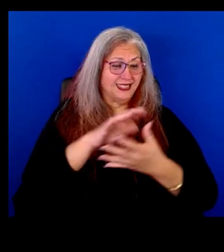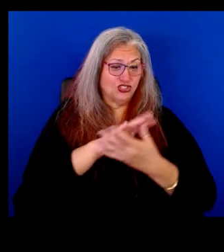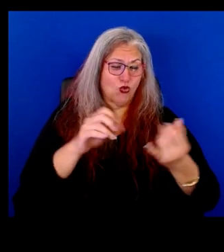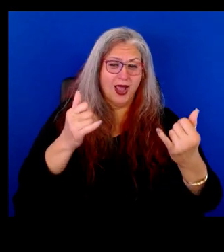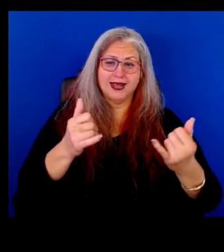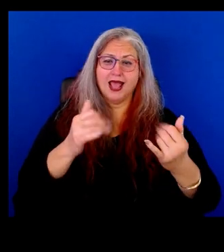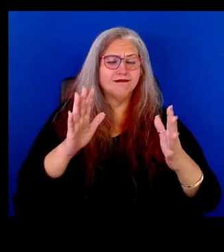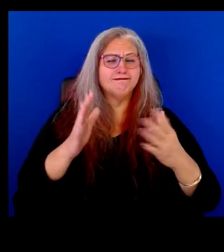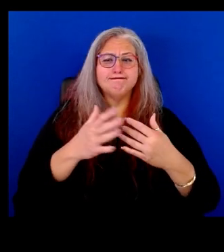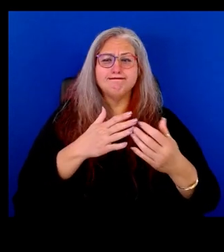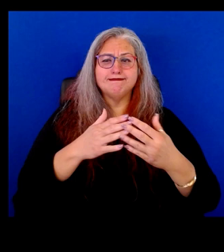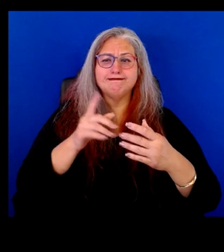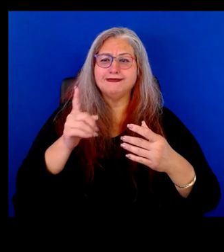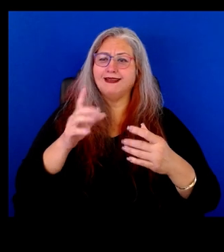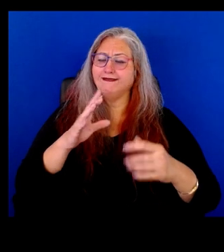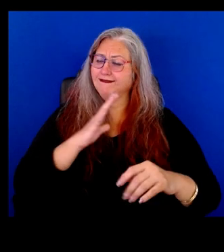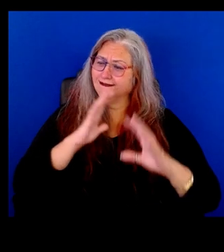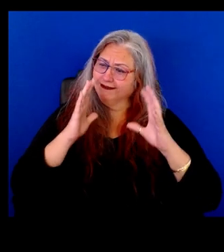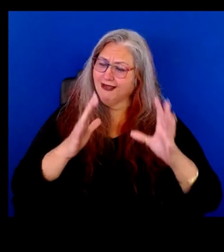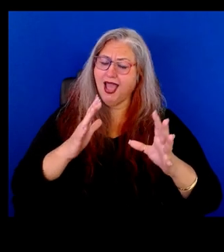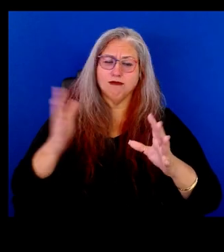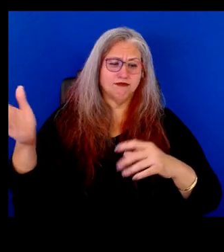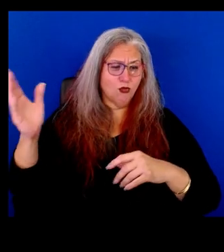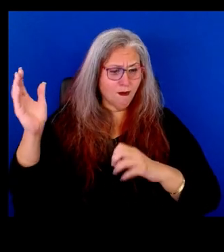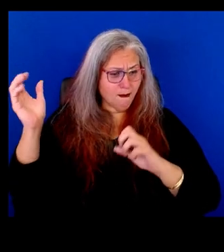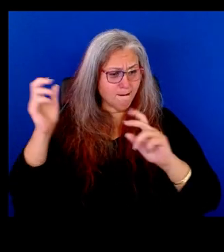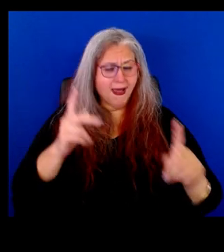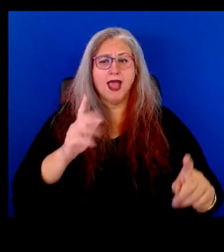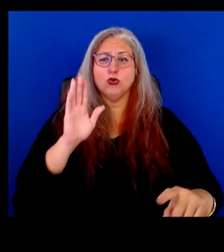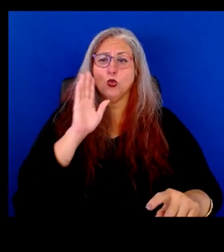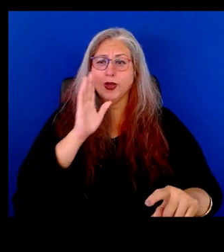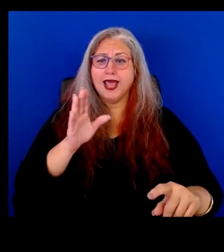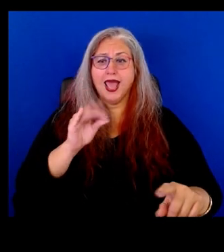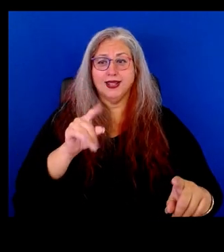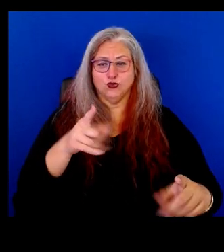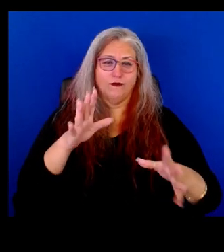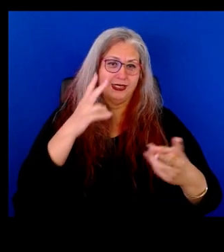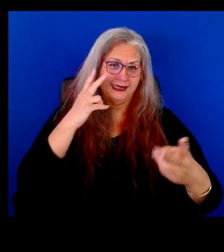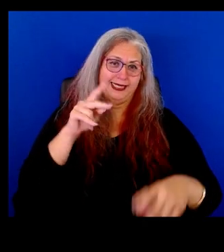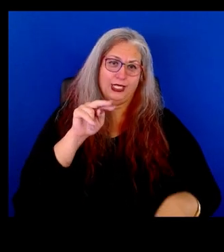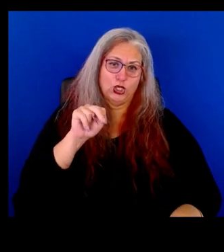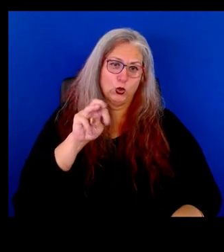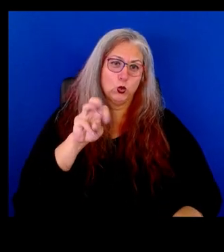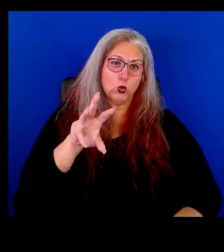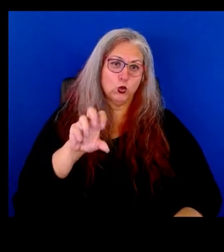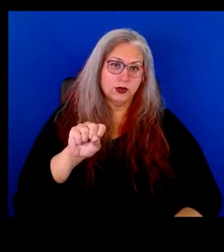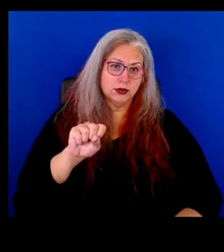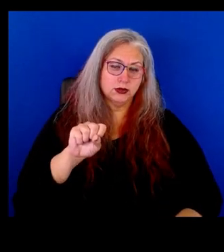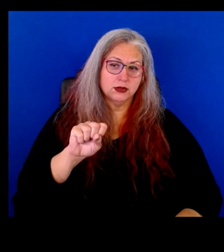destroyed, they have no problem going back there. And I'm sure you've seen this on the